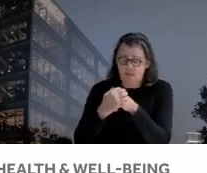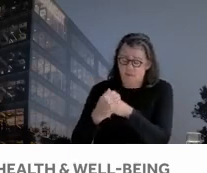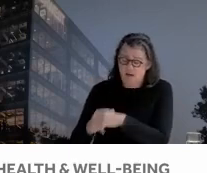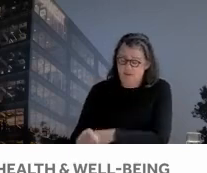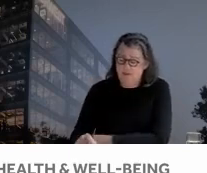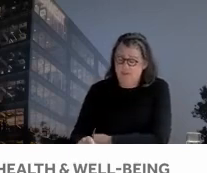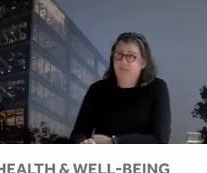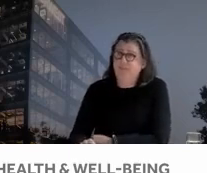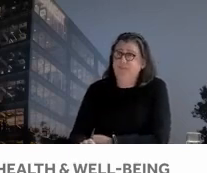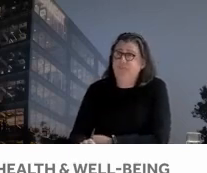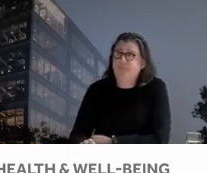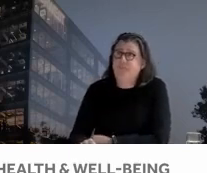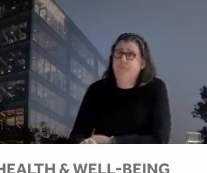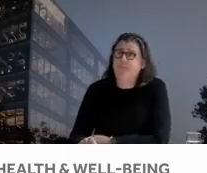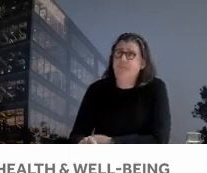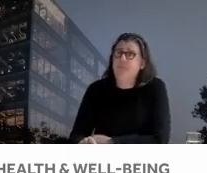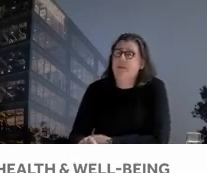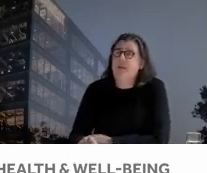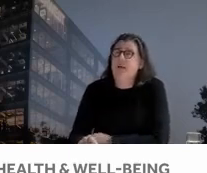regenerative design practice.